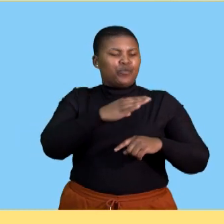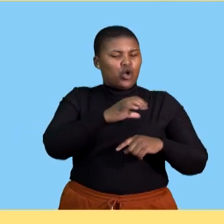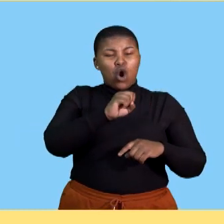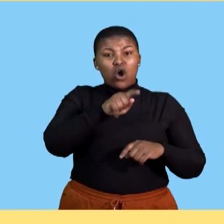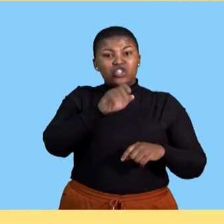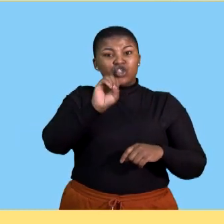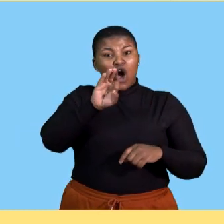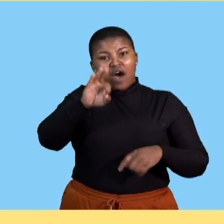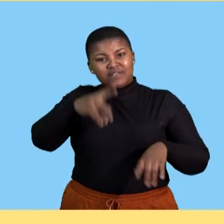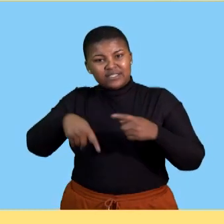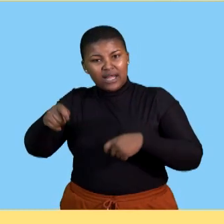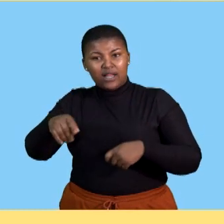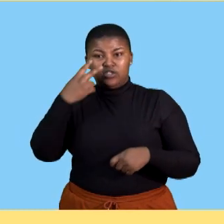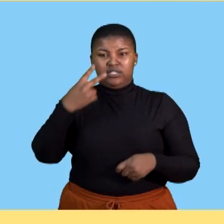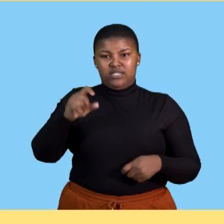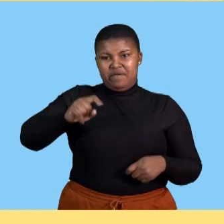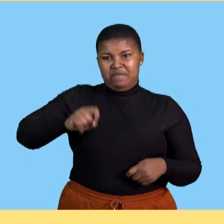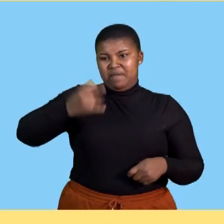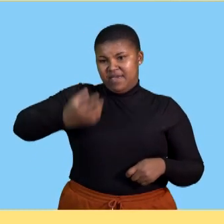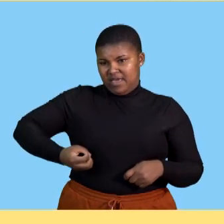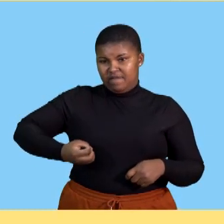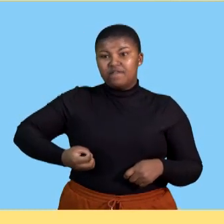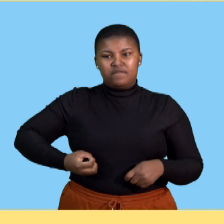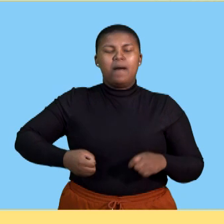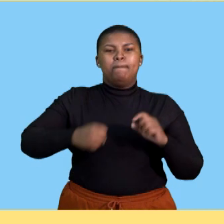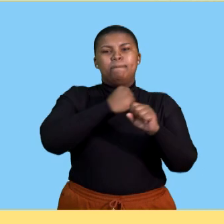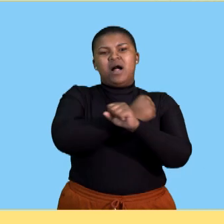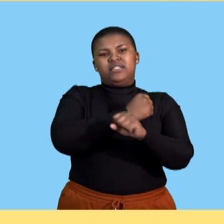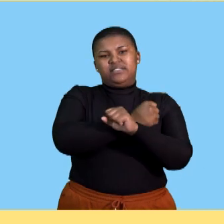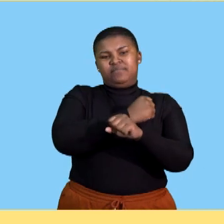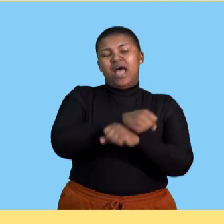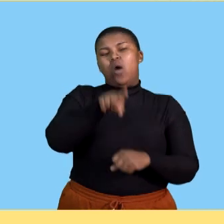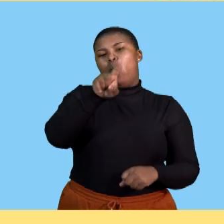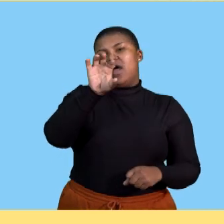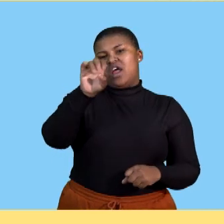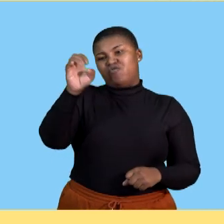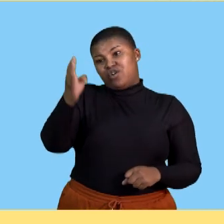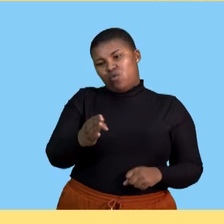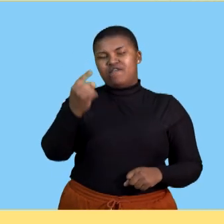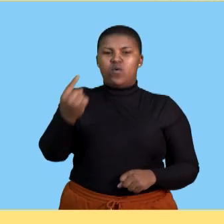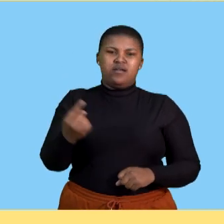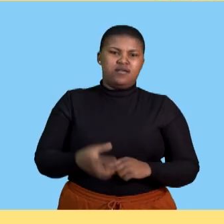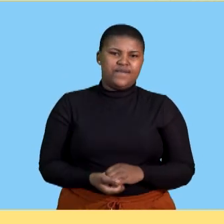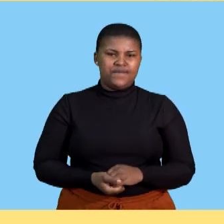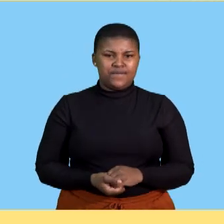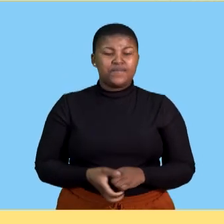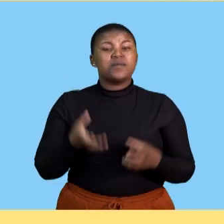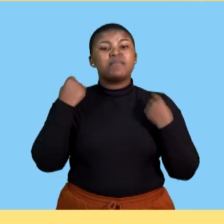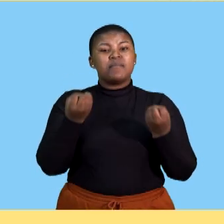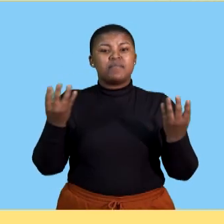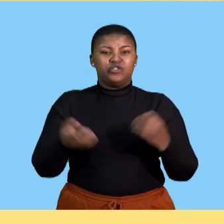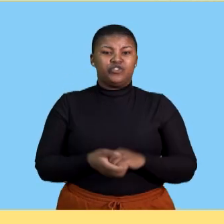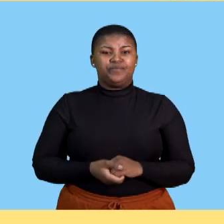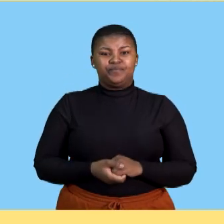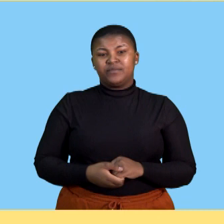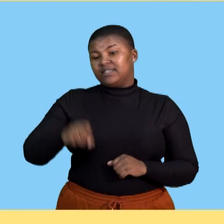is gross profit and this is cost of sales. Multiply by 100 over 1.